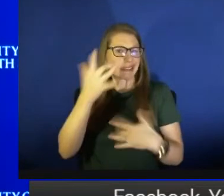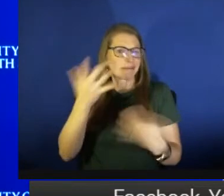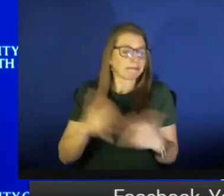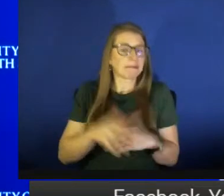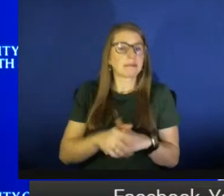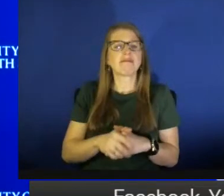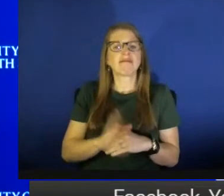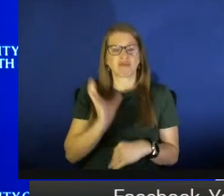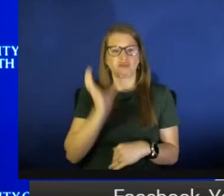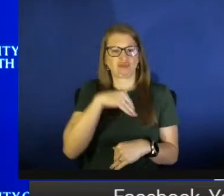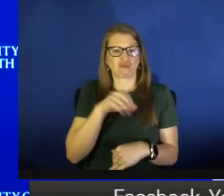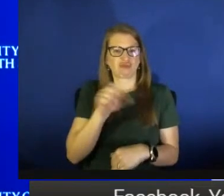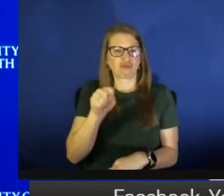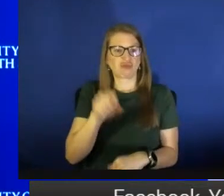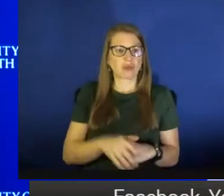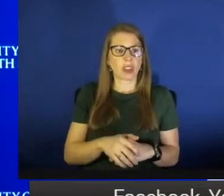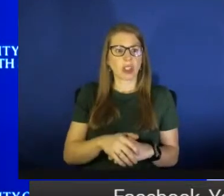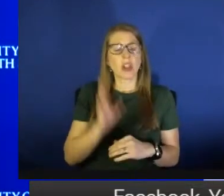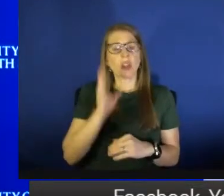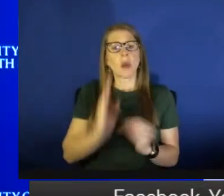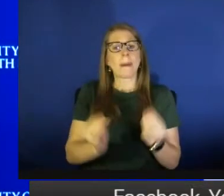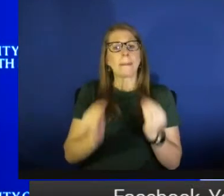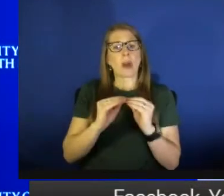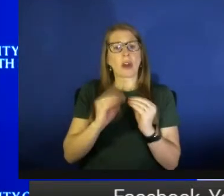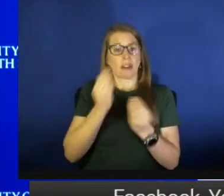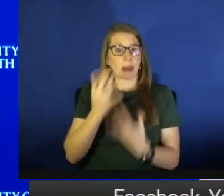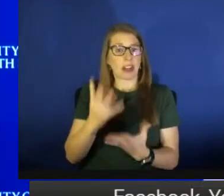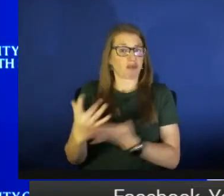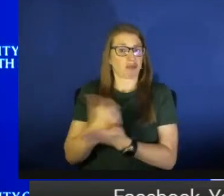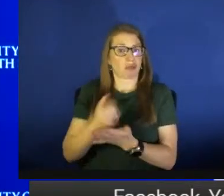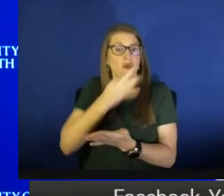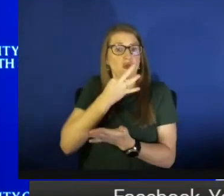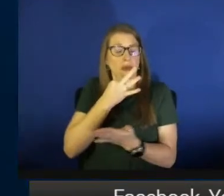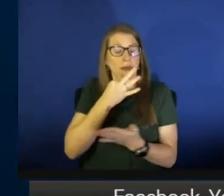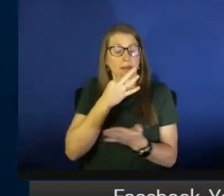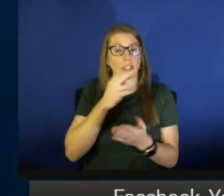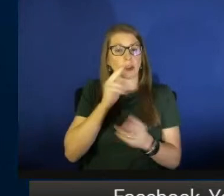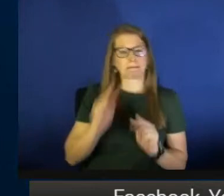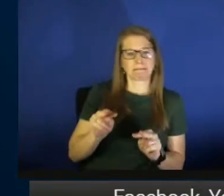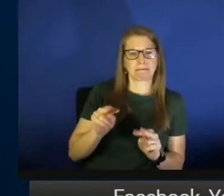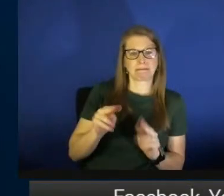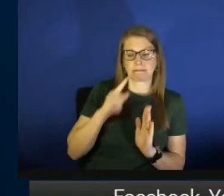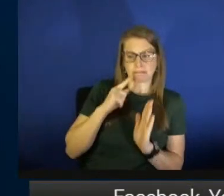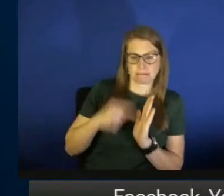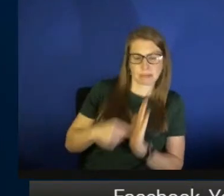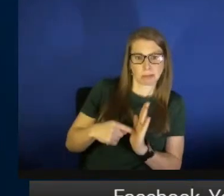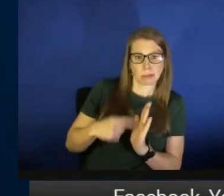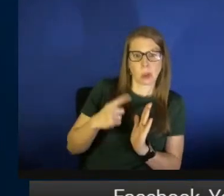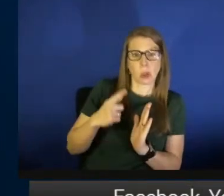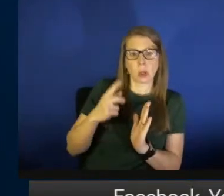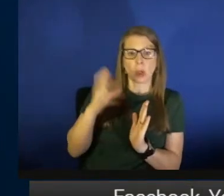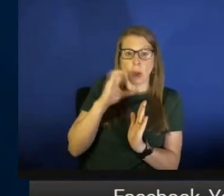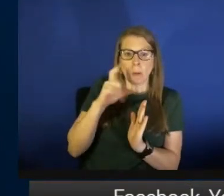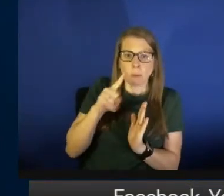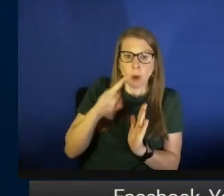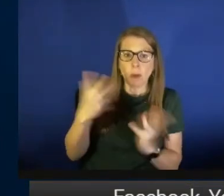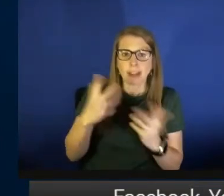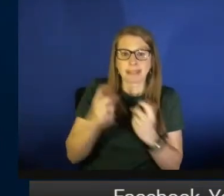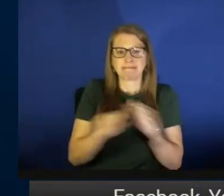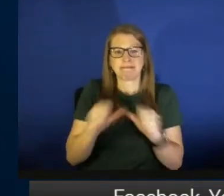and we know that more information is forthcoming. So what signs should we be looking for? How do we make sure to keep our kids safe? Yeah, I mean, I think depending